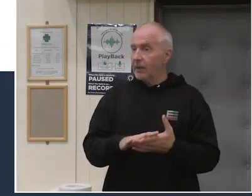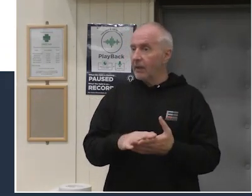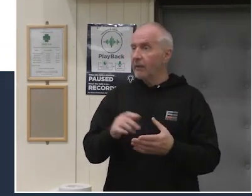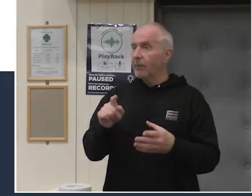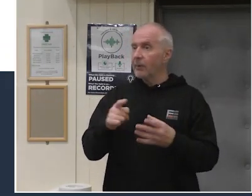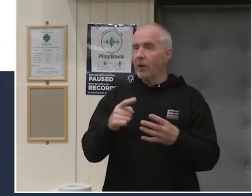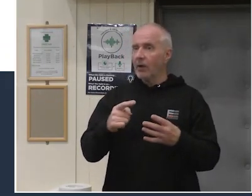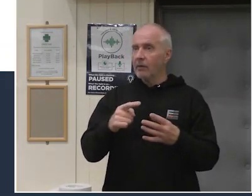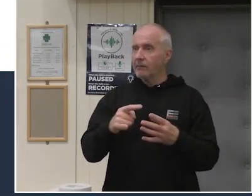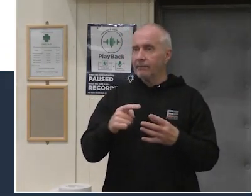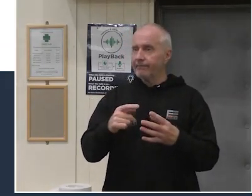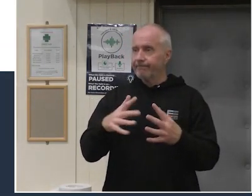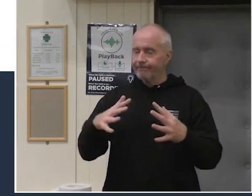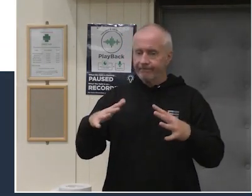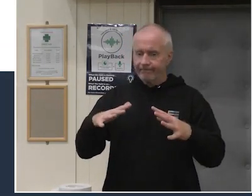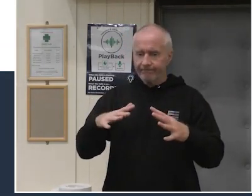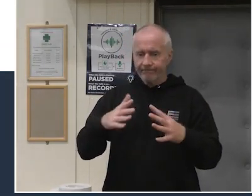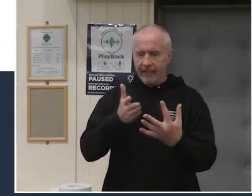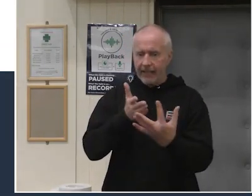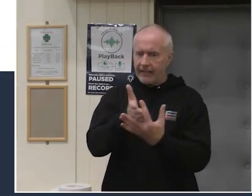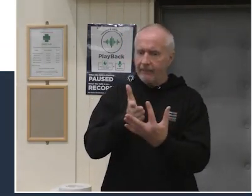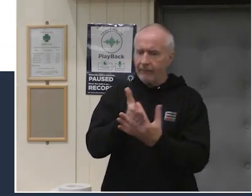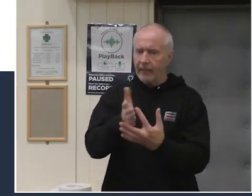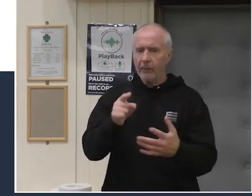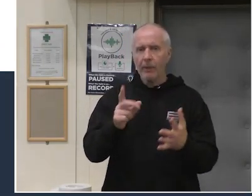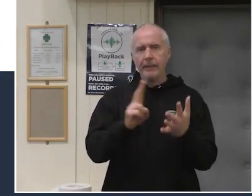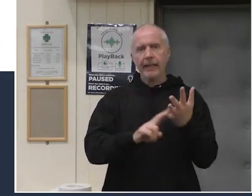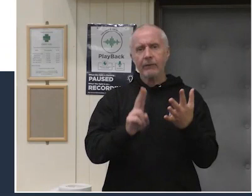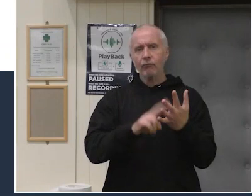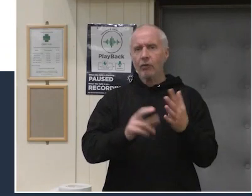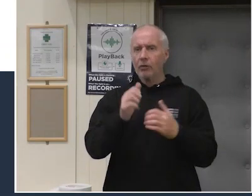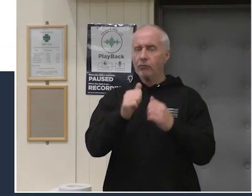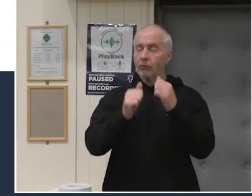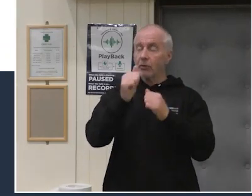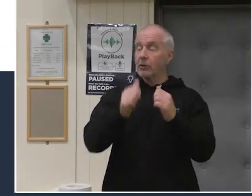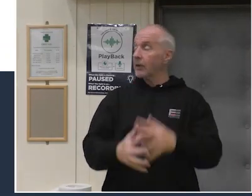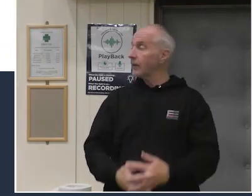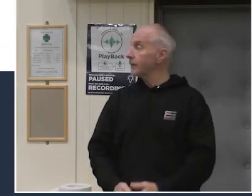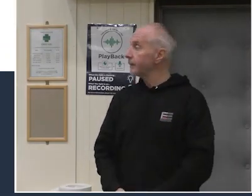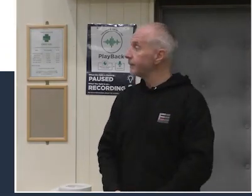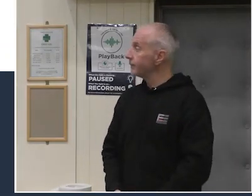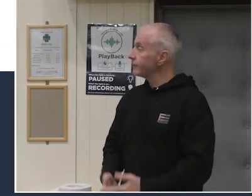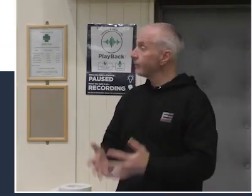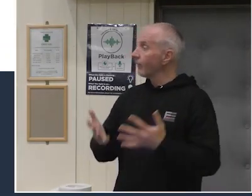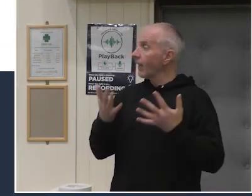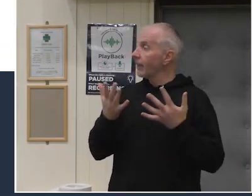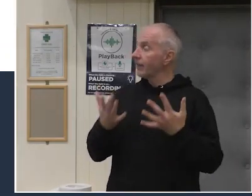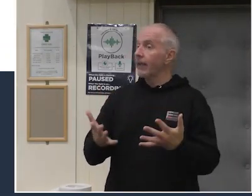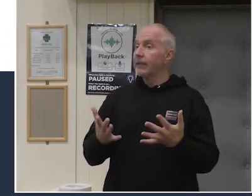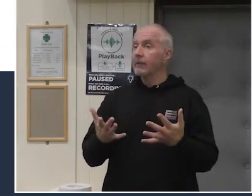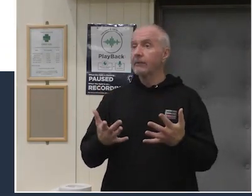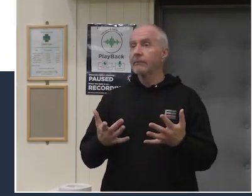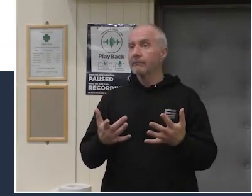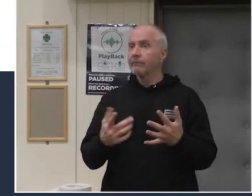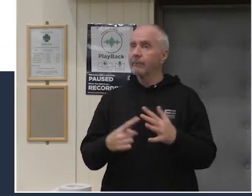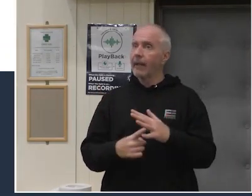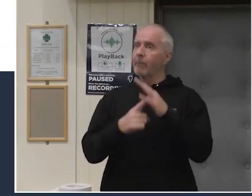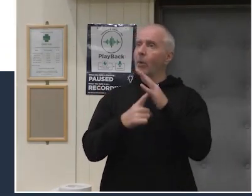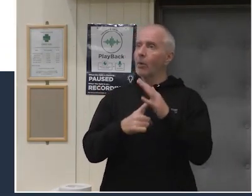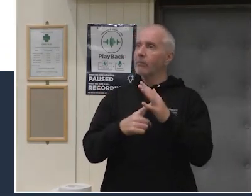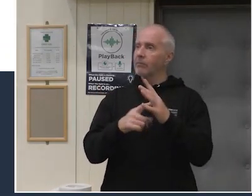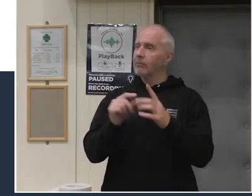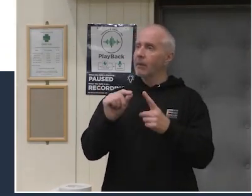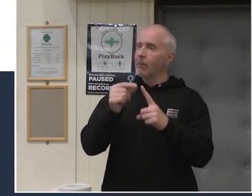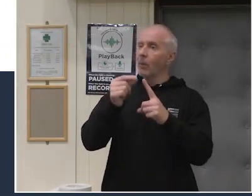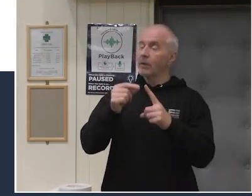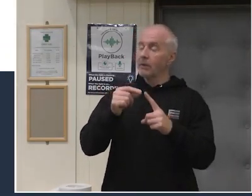interfere with whatever the natural structure has. And then there's the big clincher. Previously, up to now,